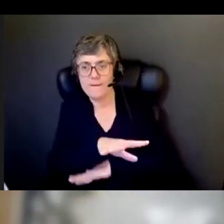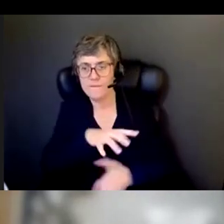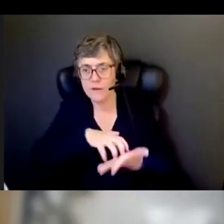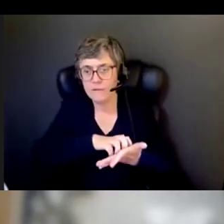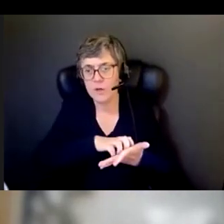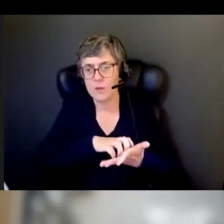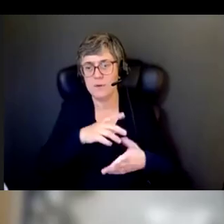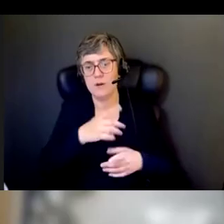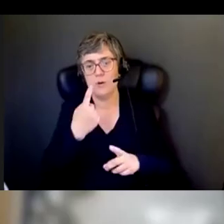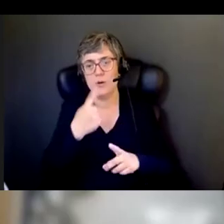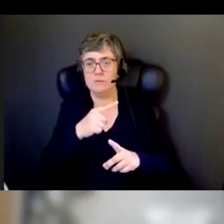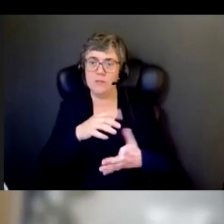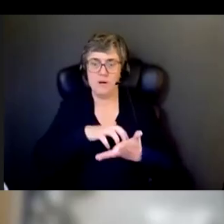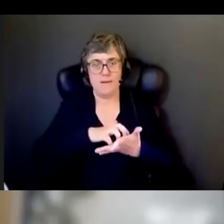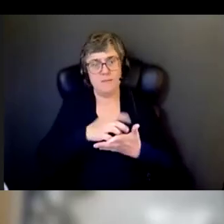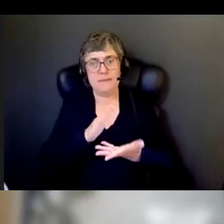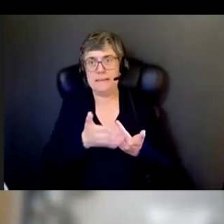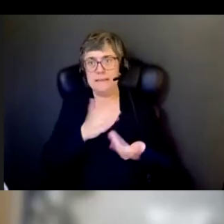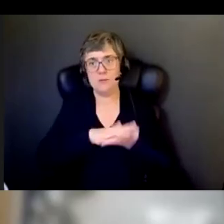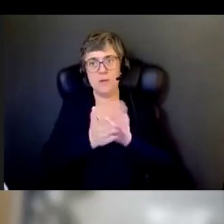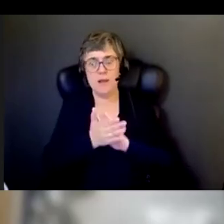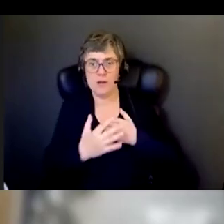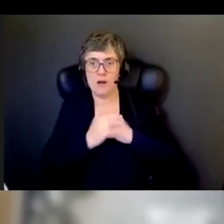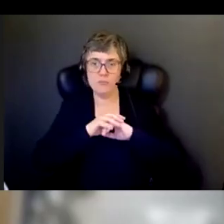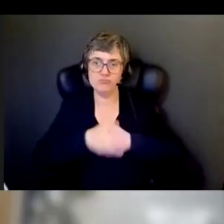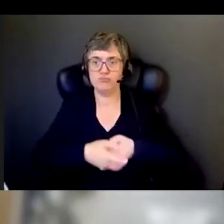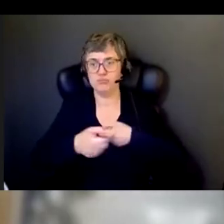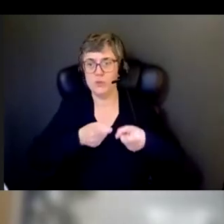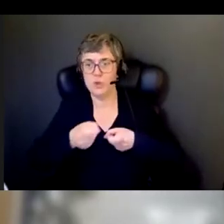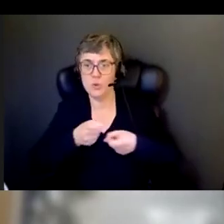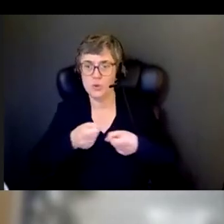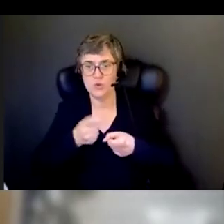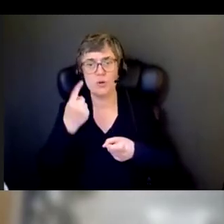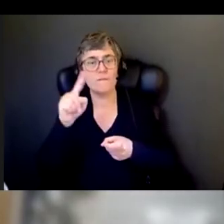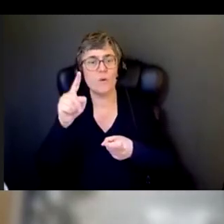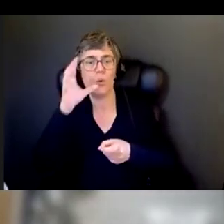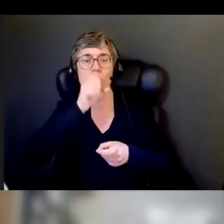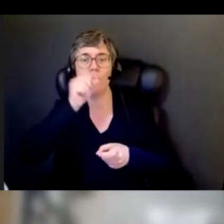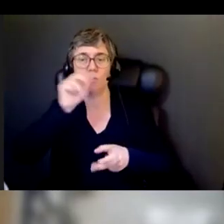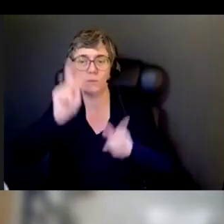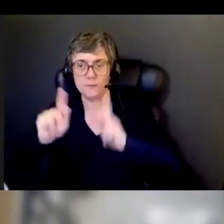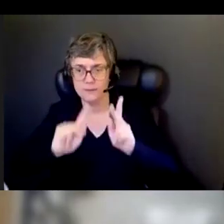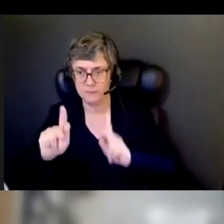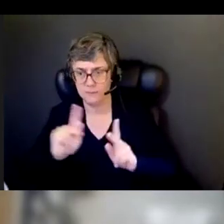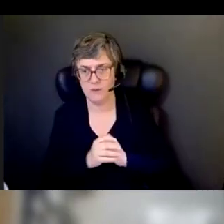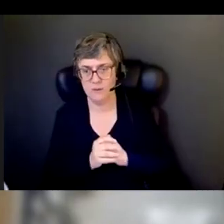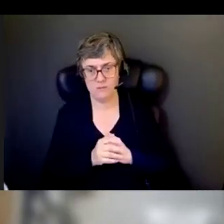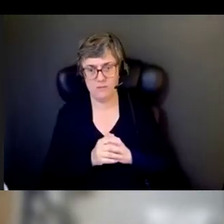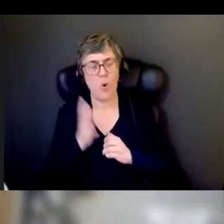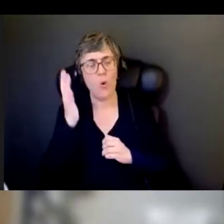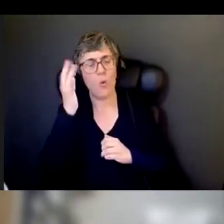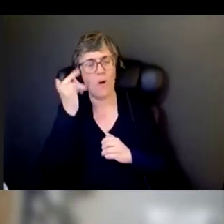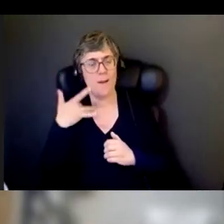I would say the first is about how the system designs independence. So in Canada,